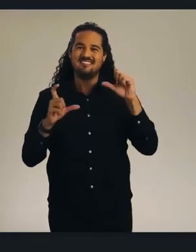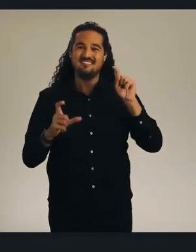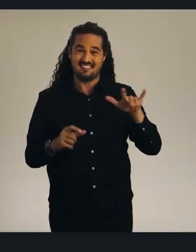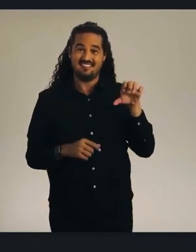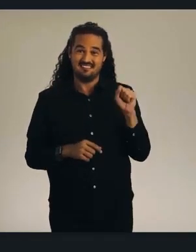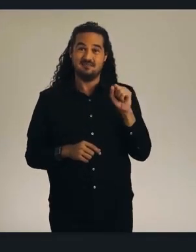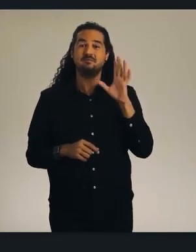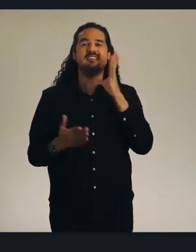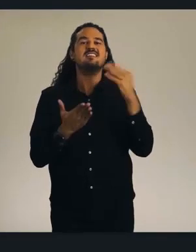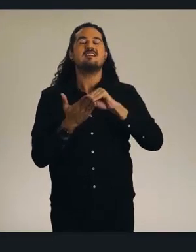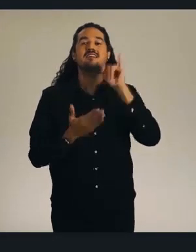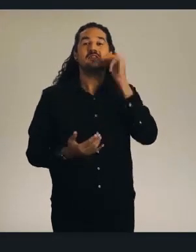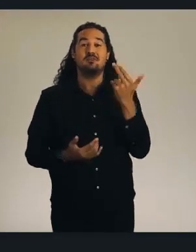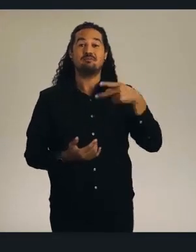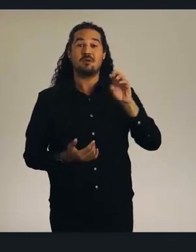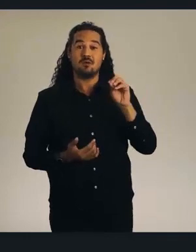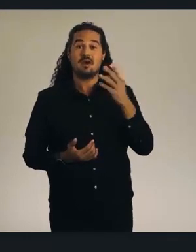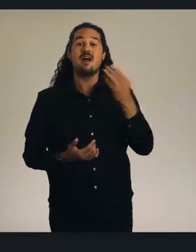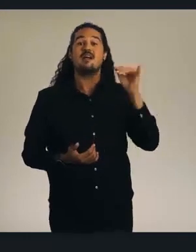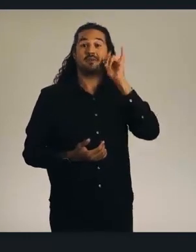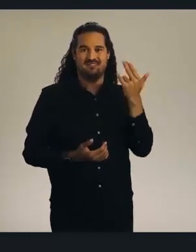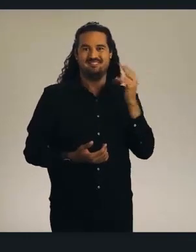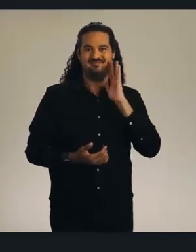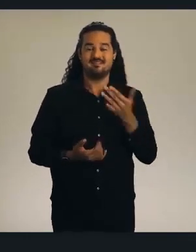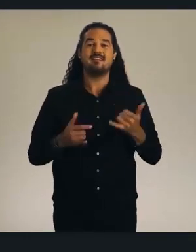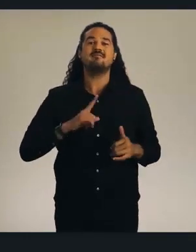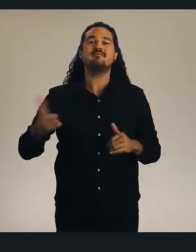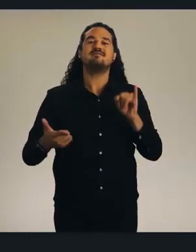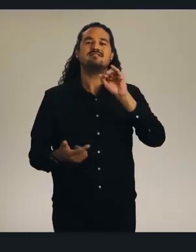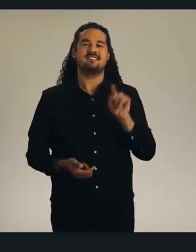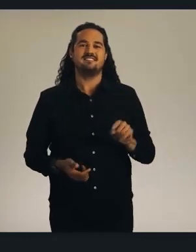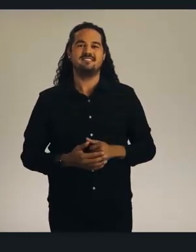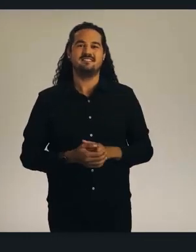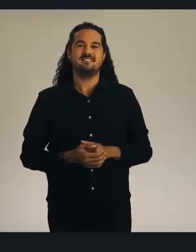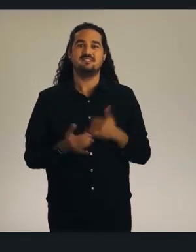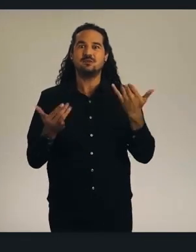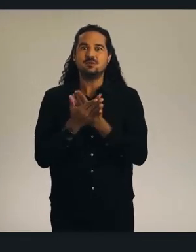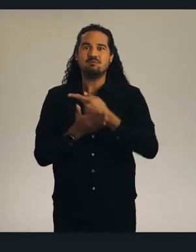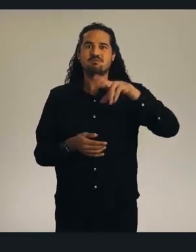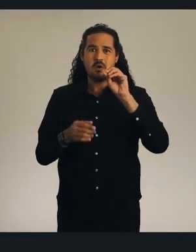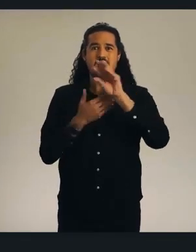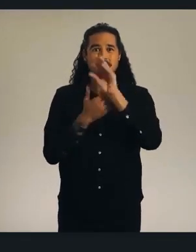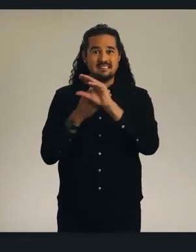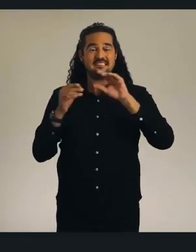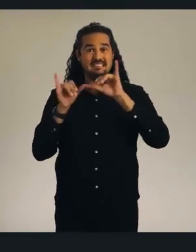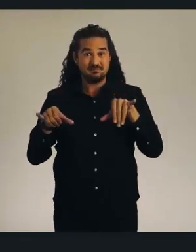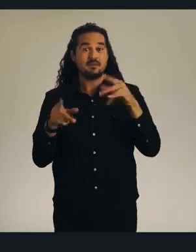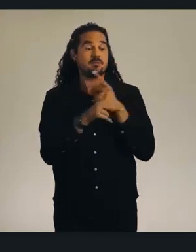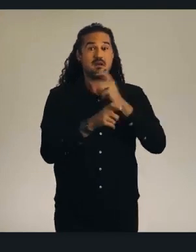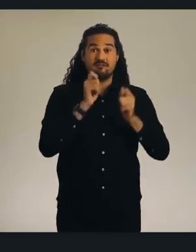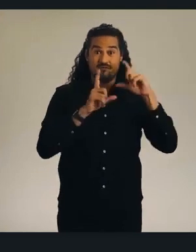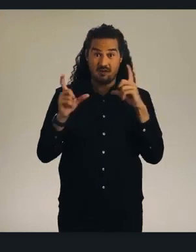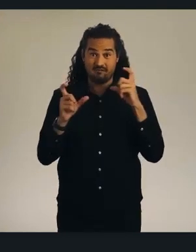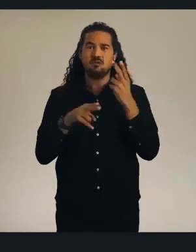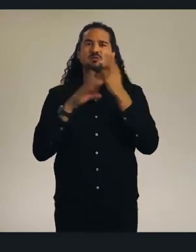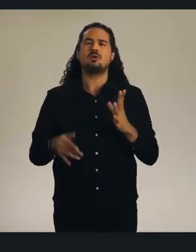13 Pro, and we're excited to bring it to iPhone 13 as well. Now back to Jaws. The all-new Pro camera system, combined with the power of computational photography, will allow users to capture